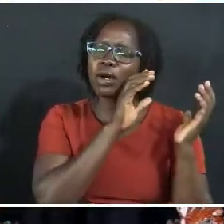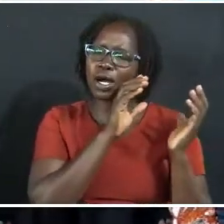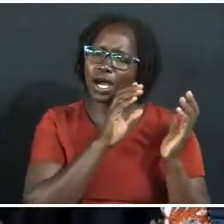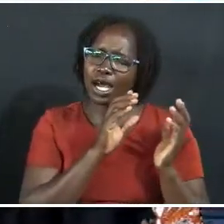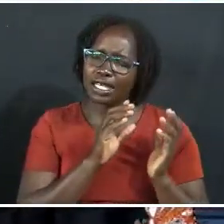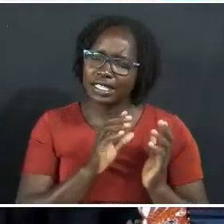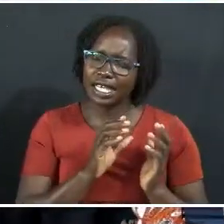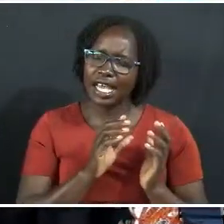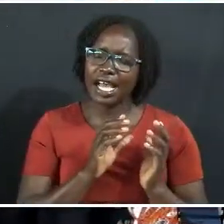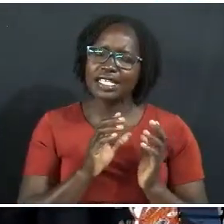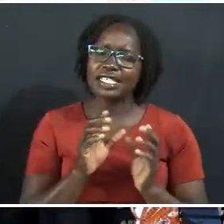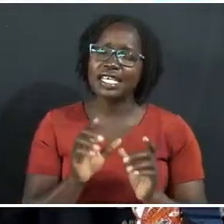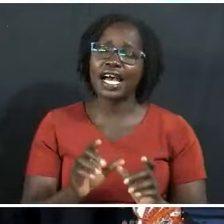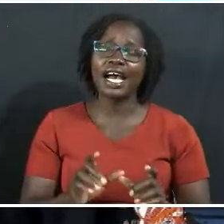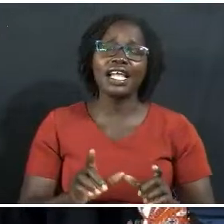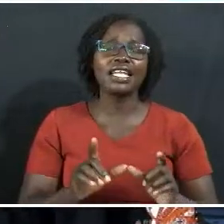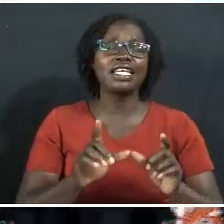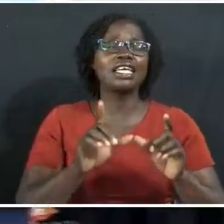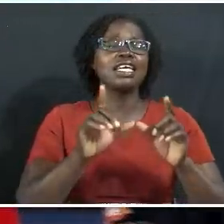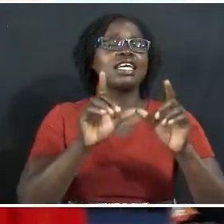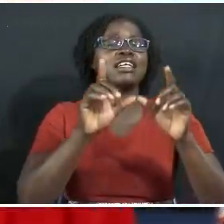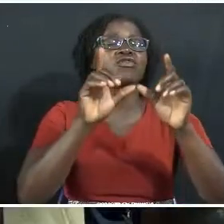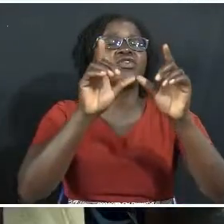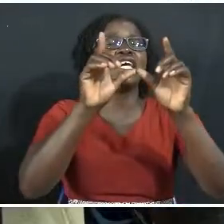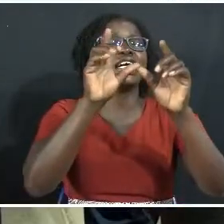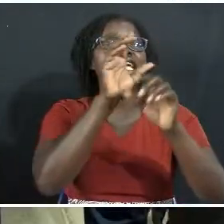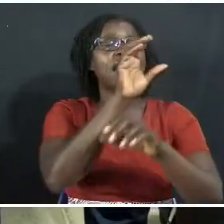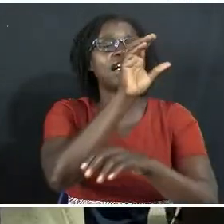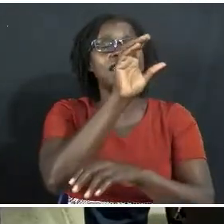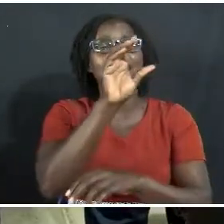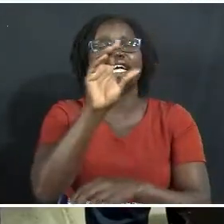What is it that has been pressing you down?